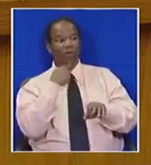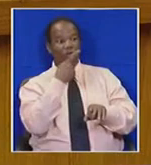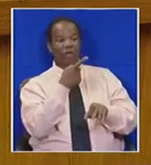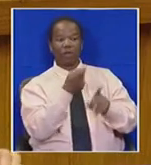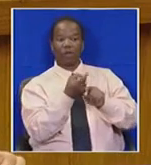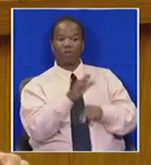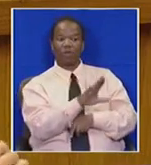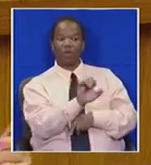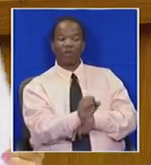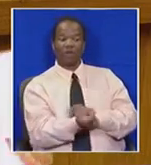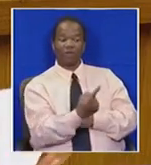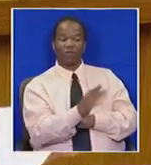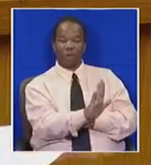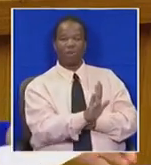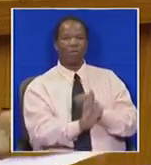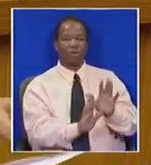Africa.